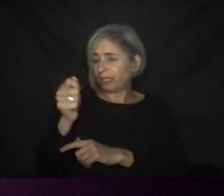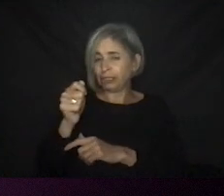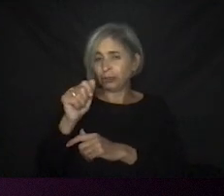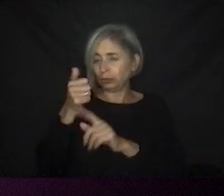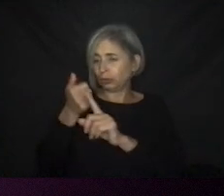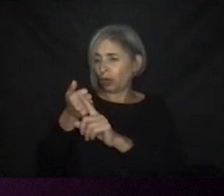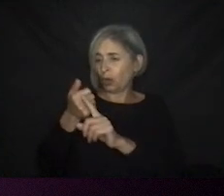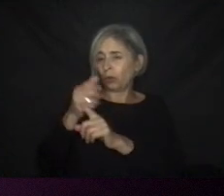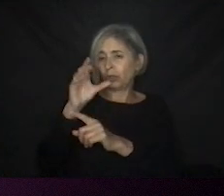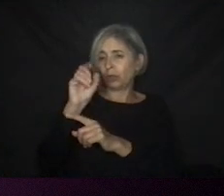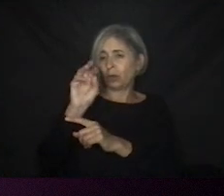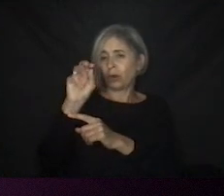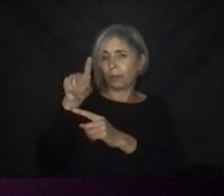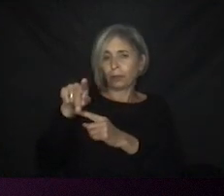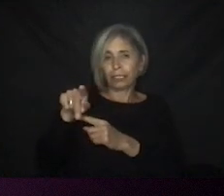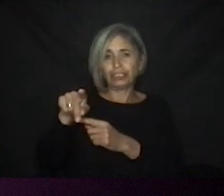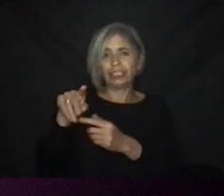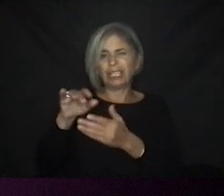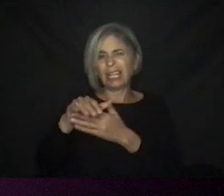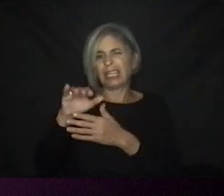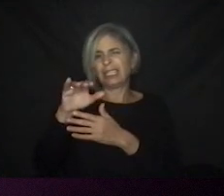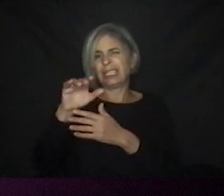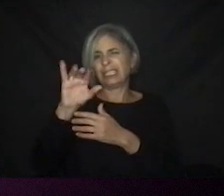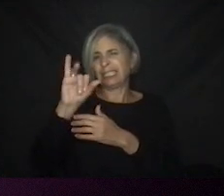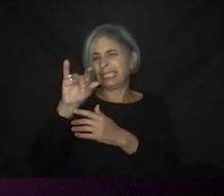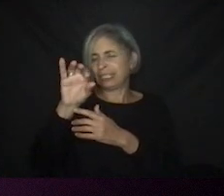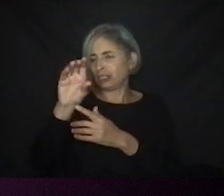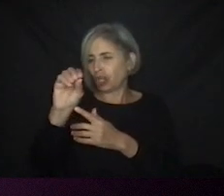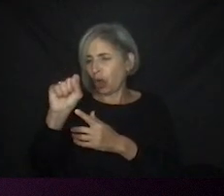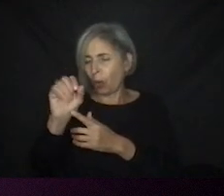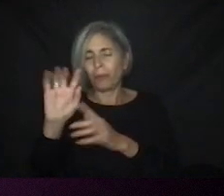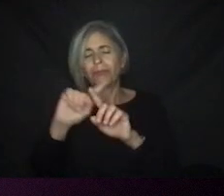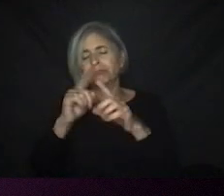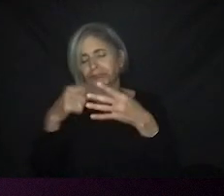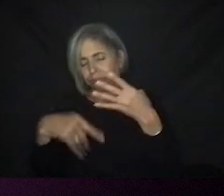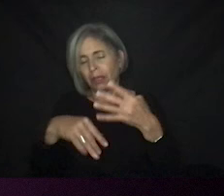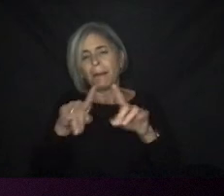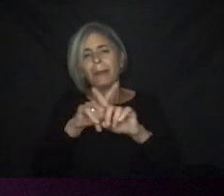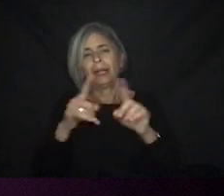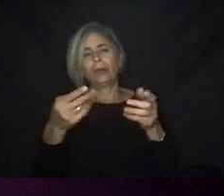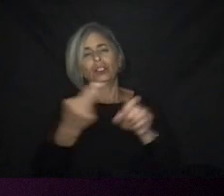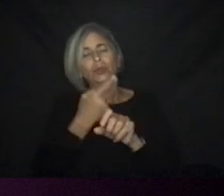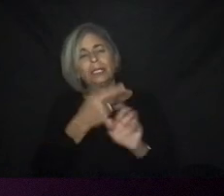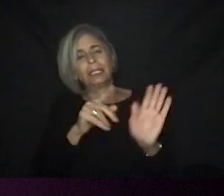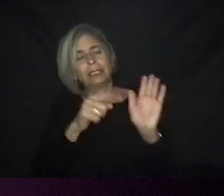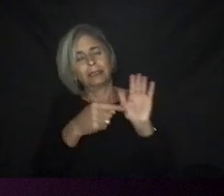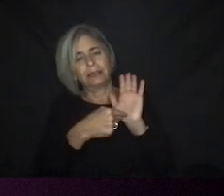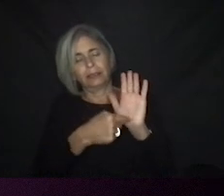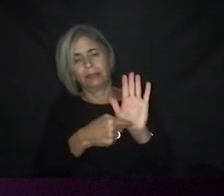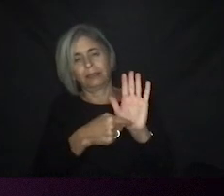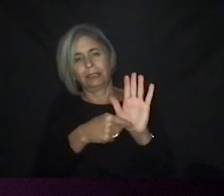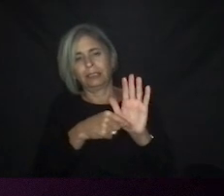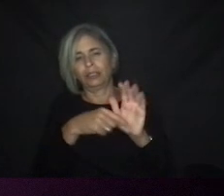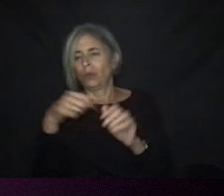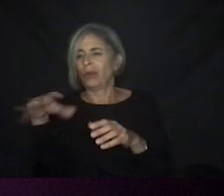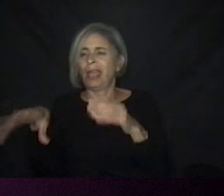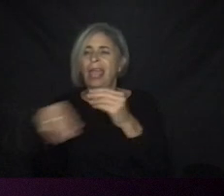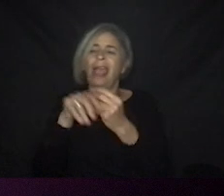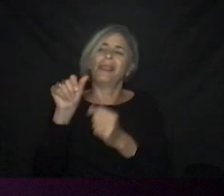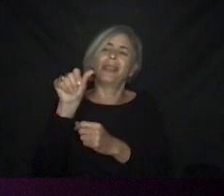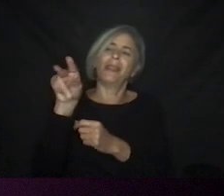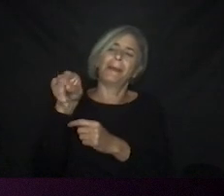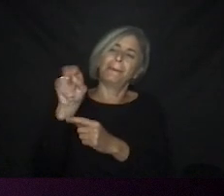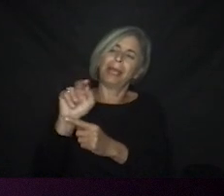number 54 ahead of Cisco, all that kind of stuff. So anyway, I want to use this as an illustration, if you let me. So stick a pin in that, and we'll move